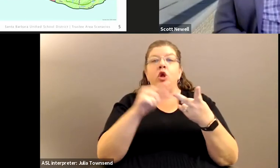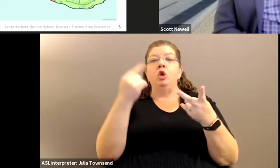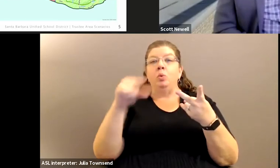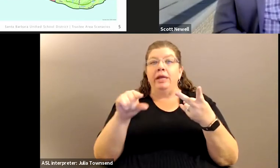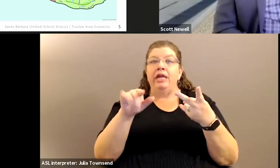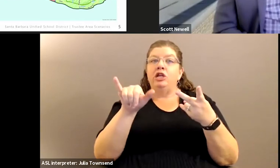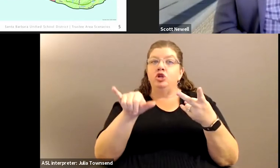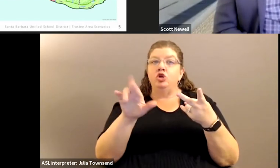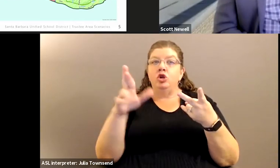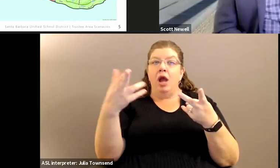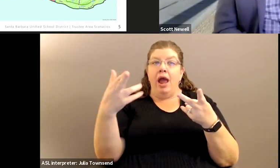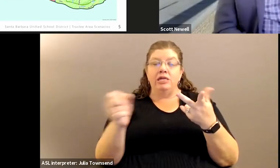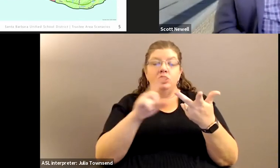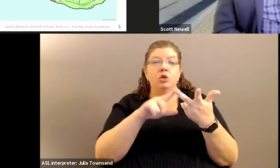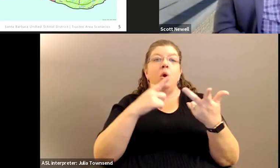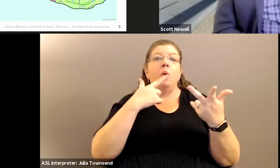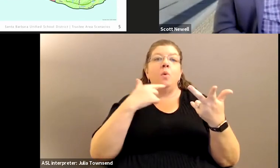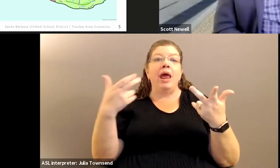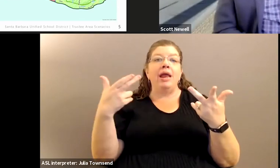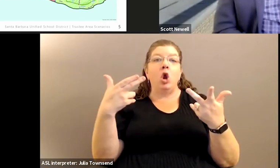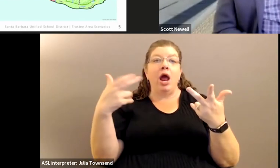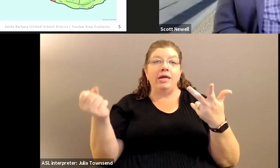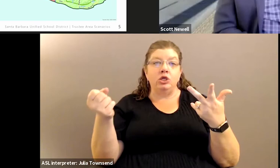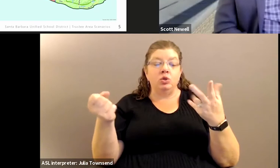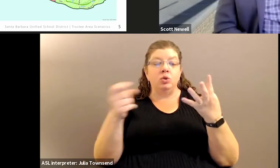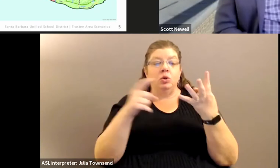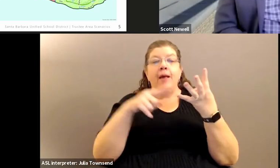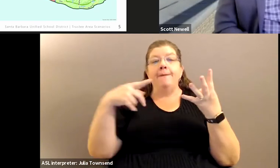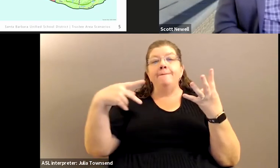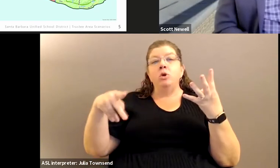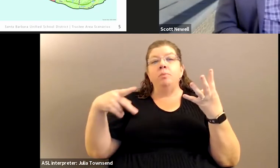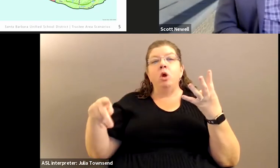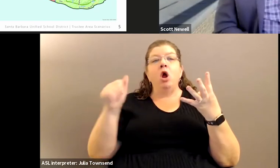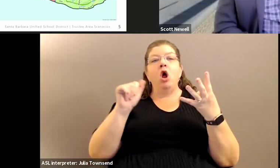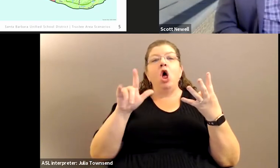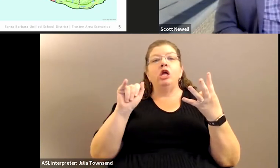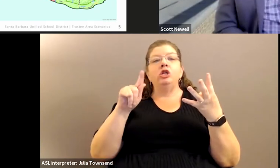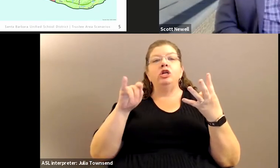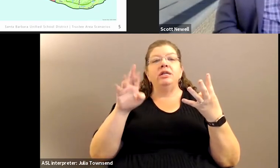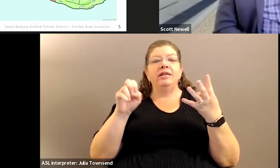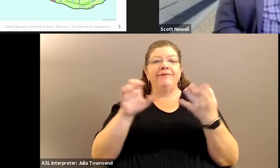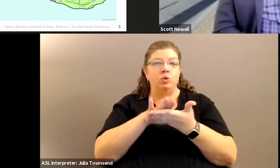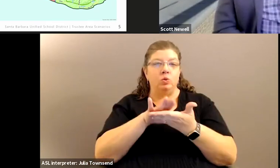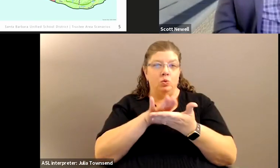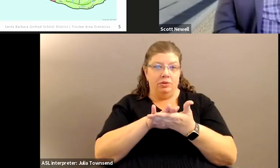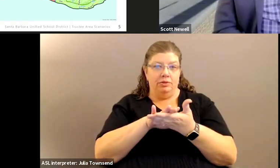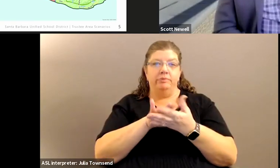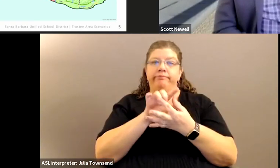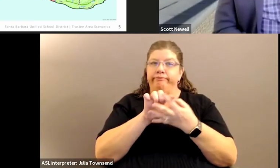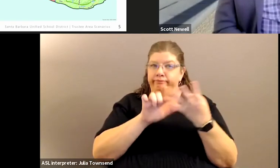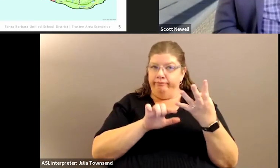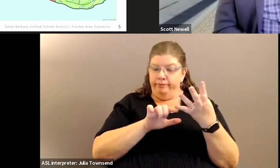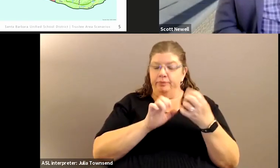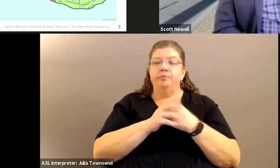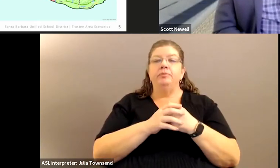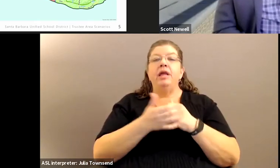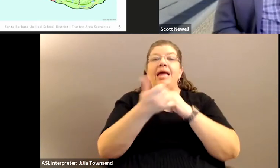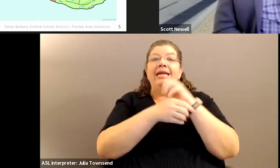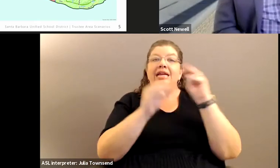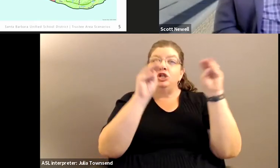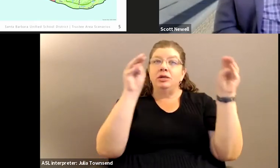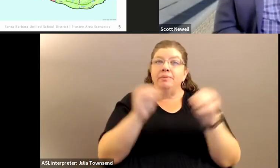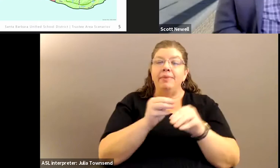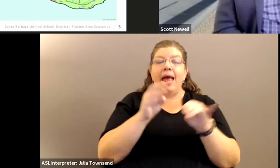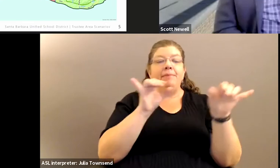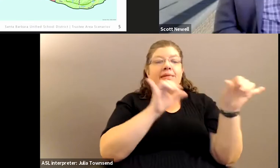sites red our high schools and the purple are alternative sites okay um for each map we've used the same